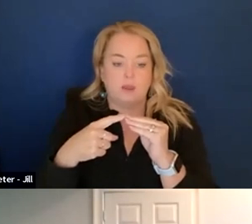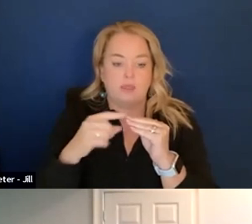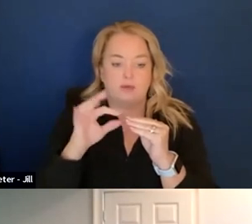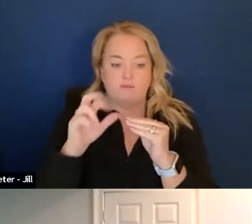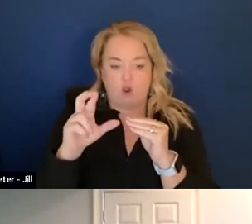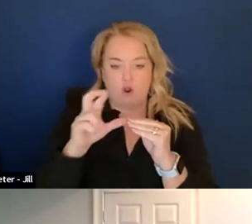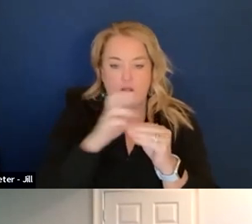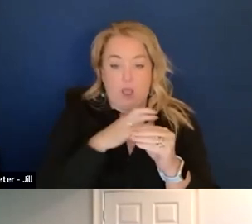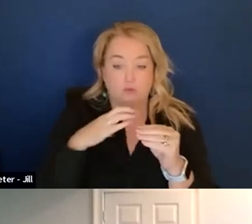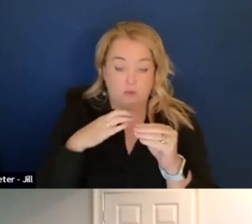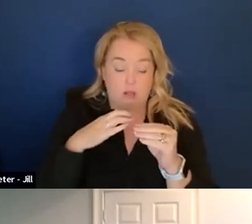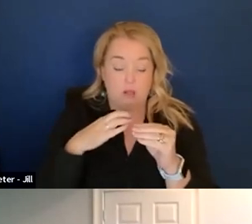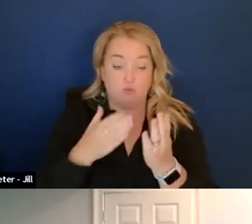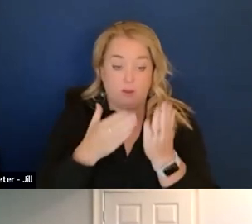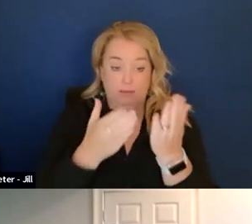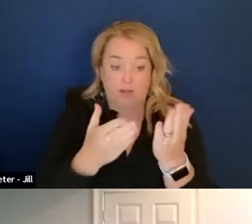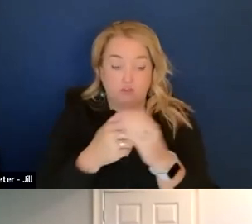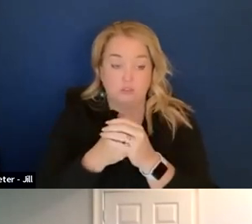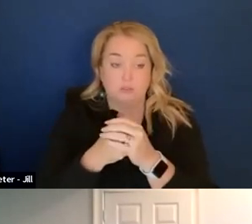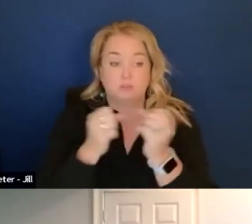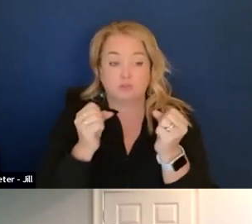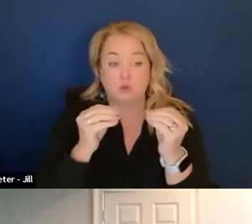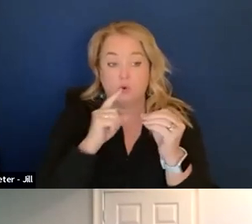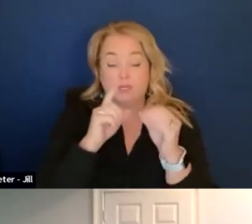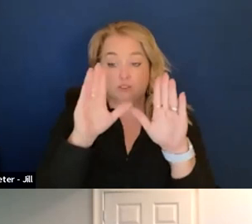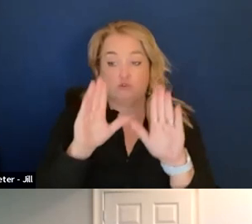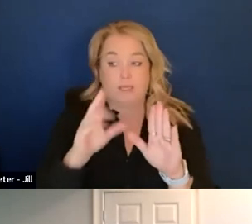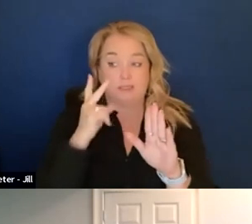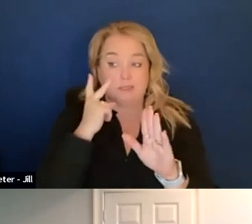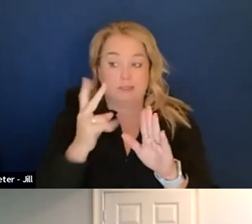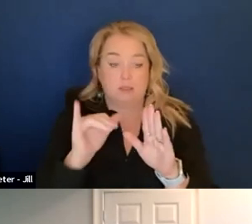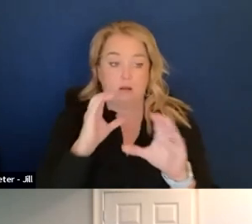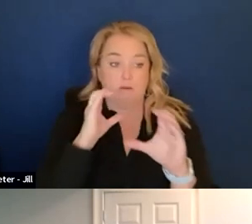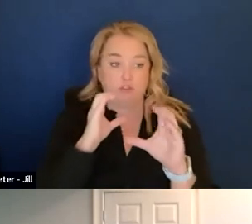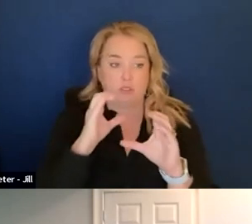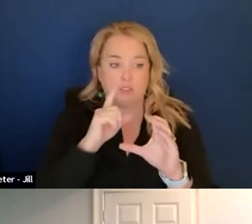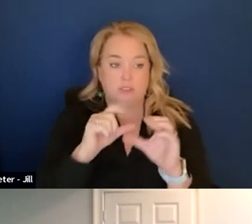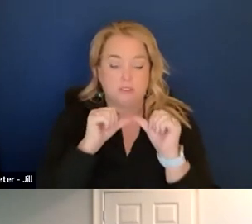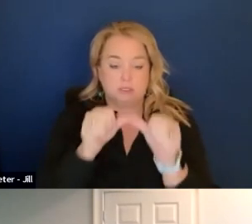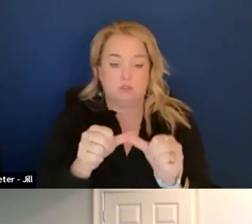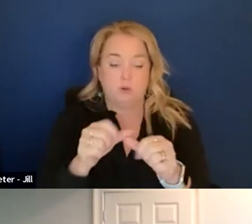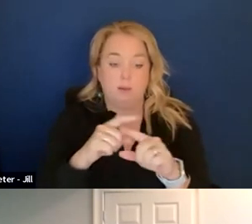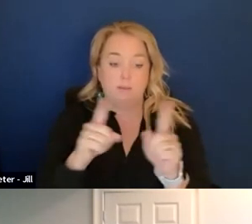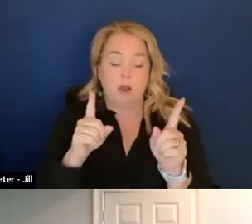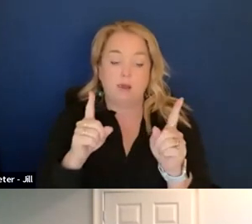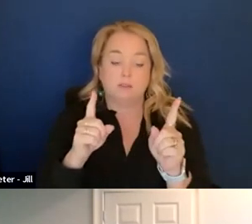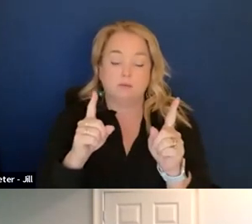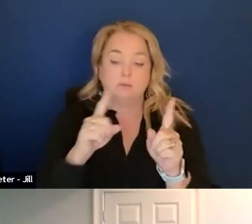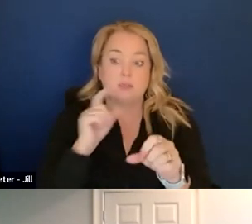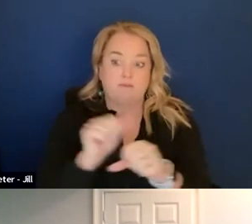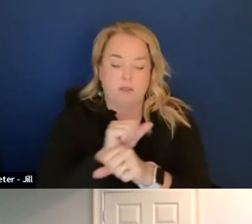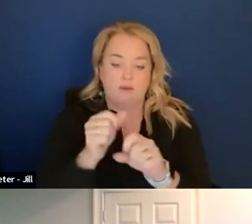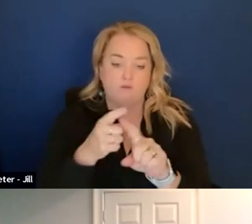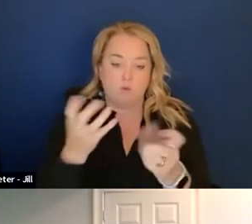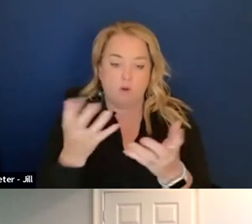Council recommendations. So it's great to see that the conversation is moving forward, but definitely based on what I saw,